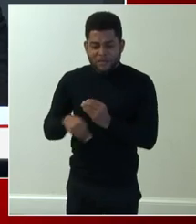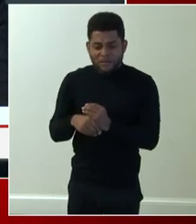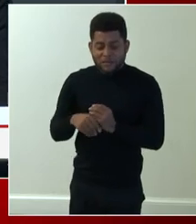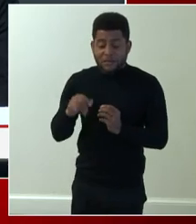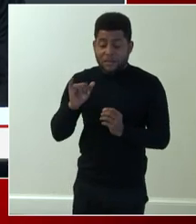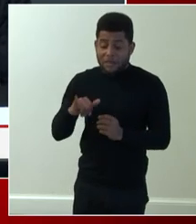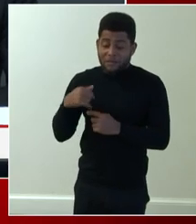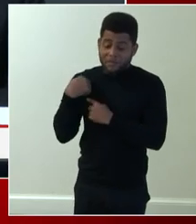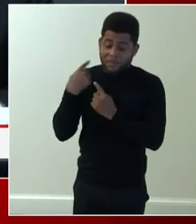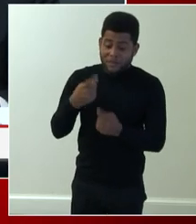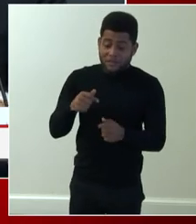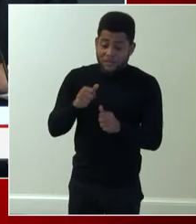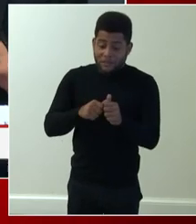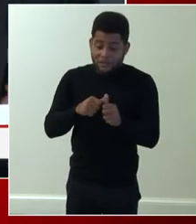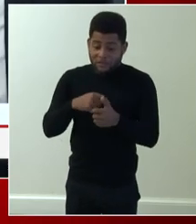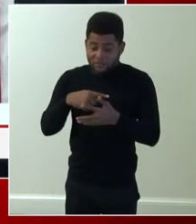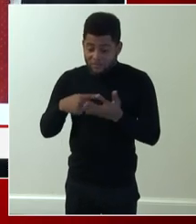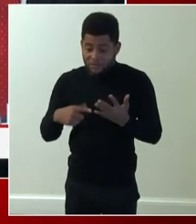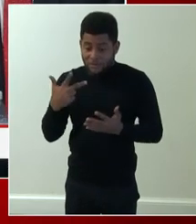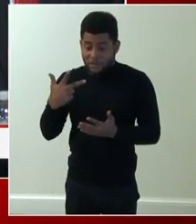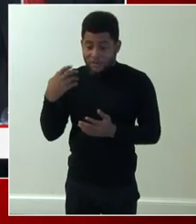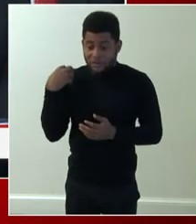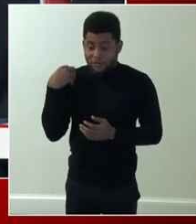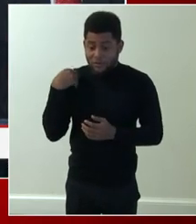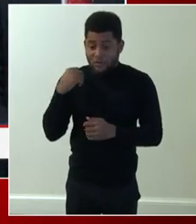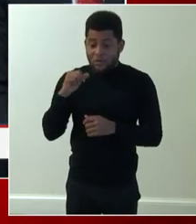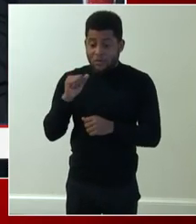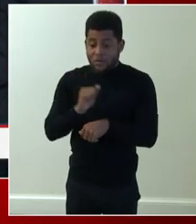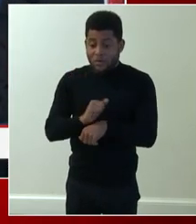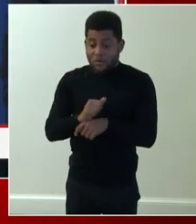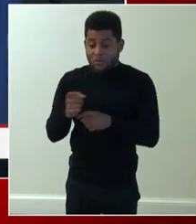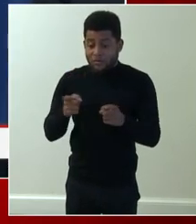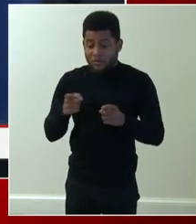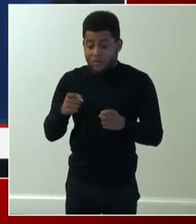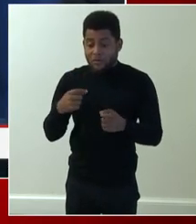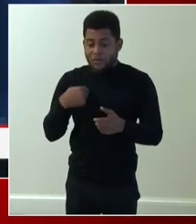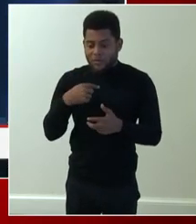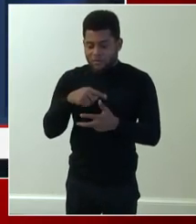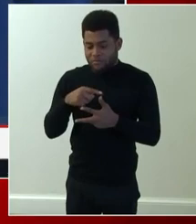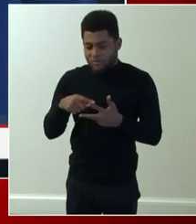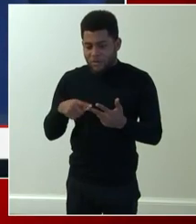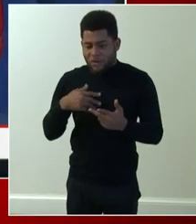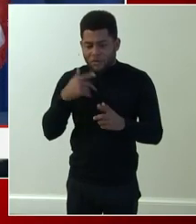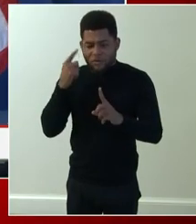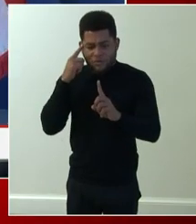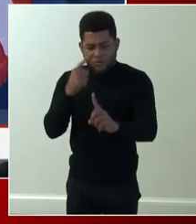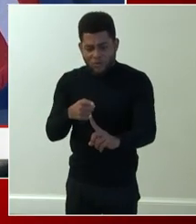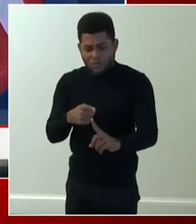of the 3 chiefs that have worked in our administration, that has been their goal, long-held goal.